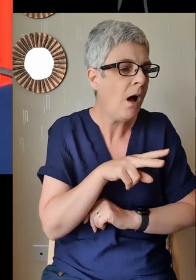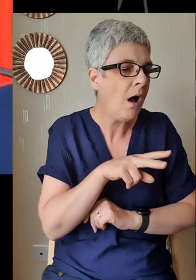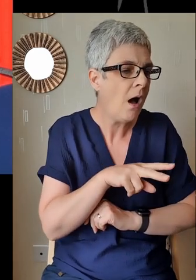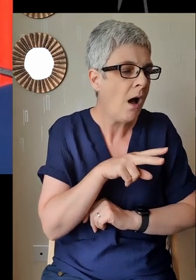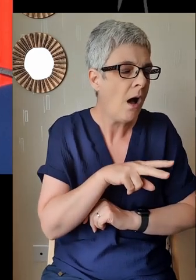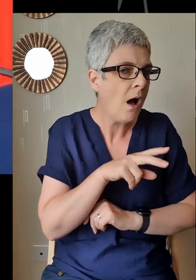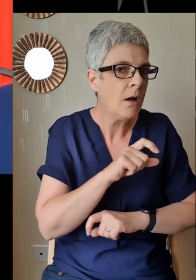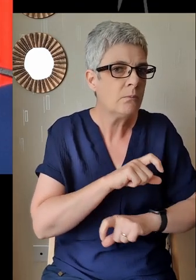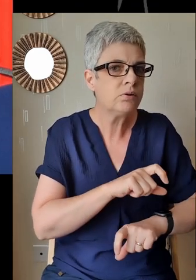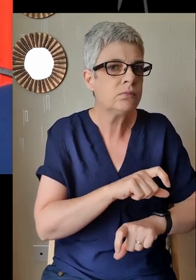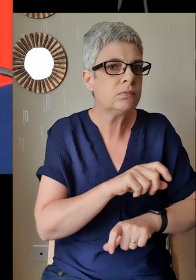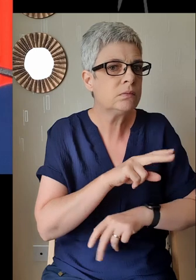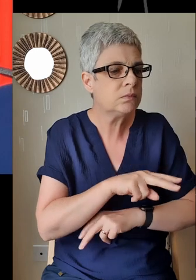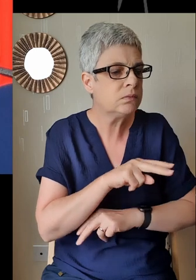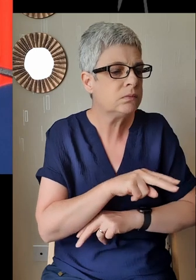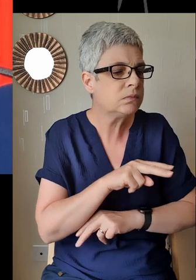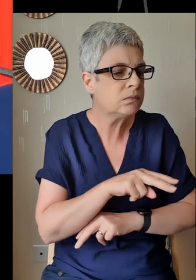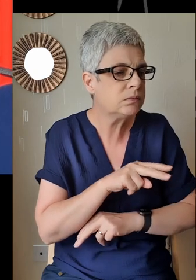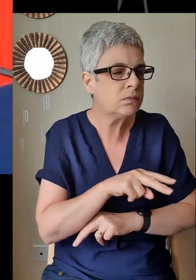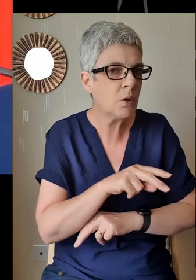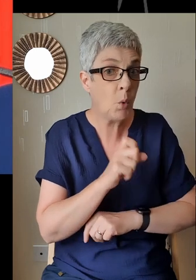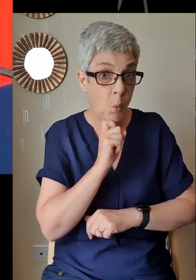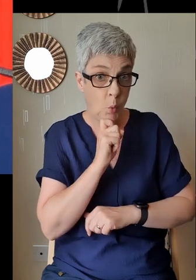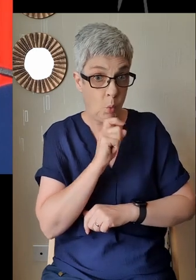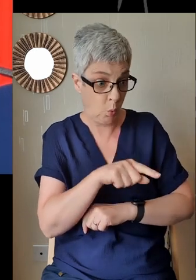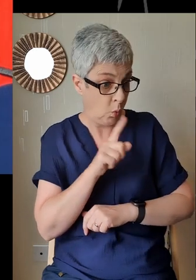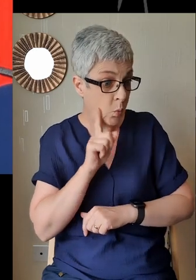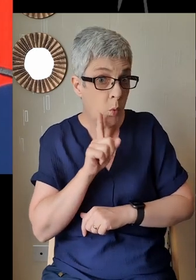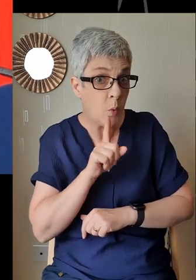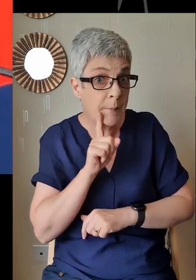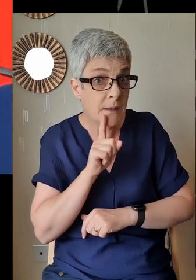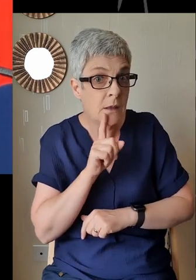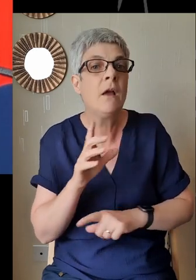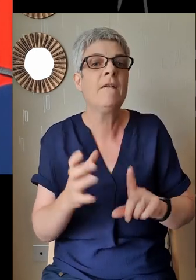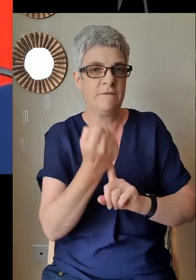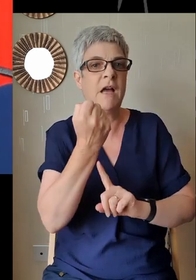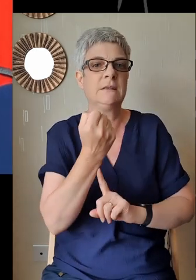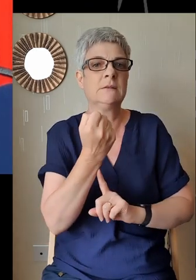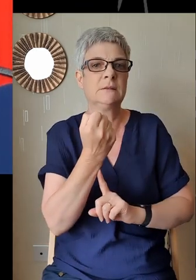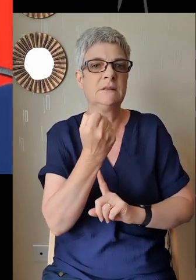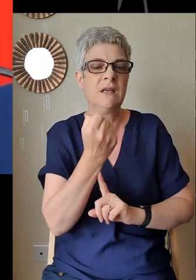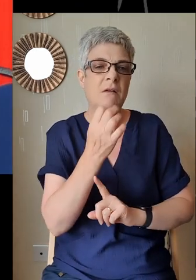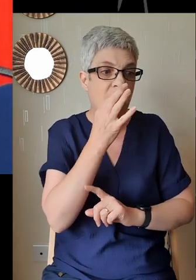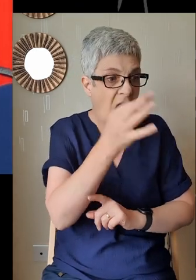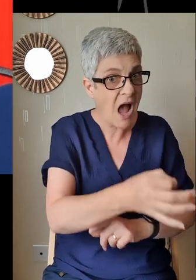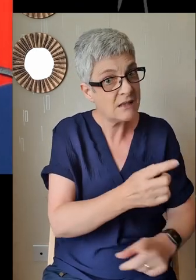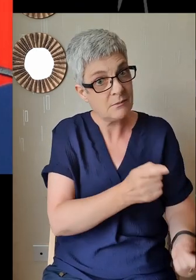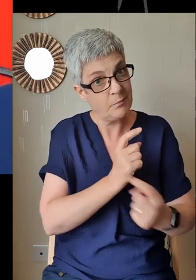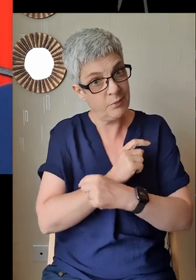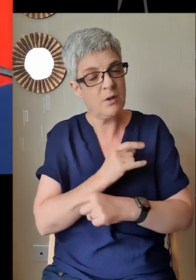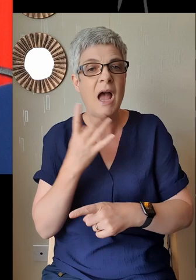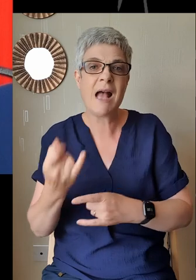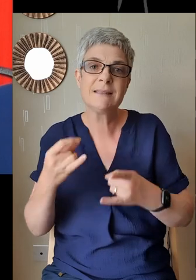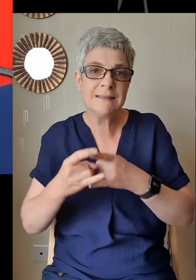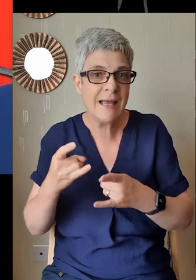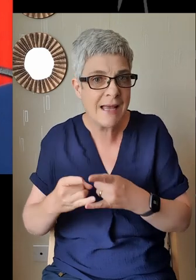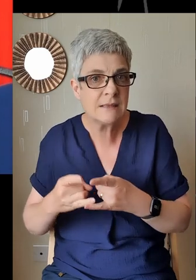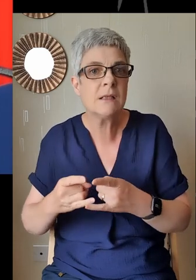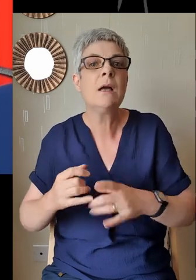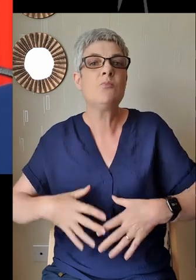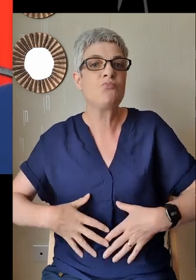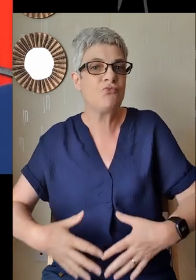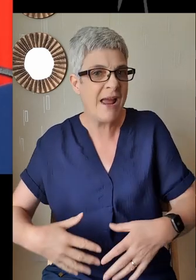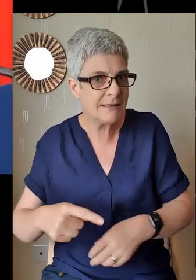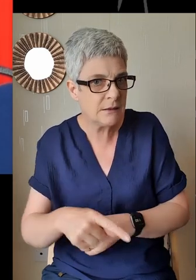lingered. Who is this woman? He finds out. He invites her over. He has sex with her. He gets her pregnant and